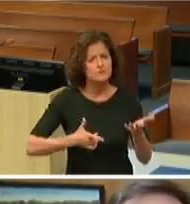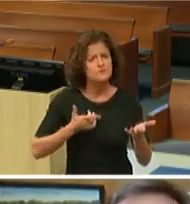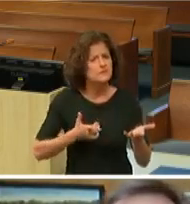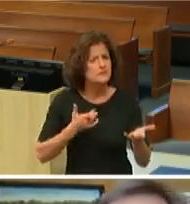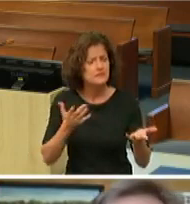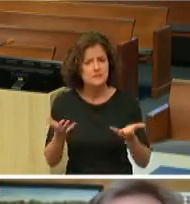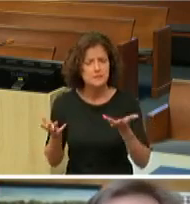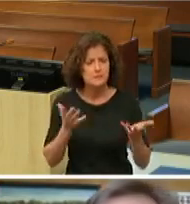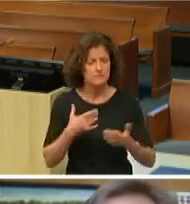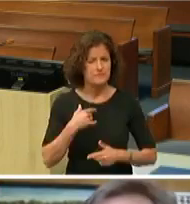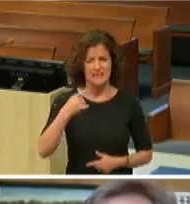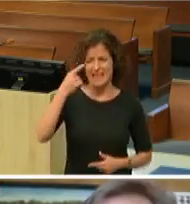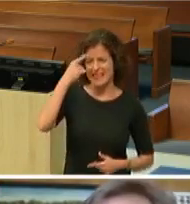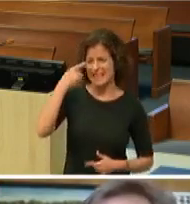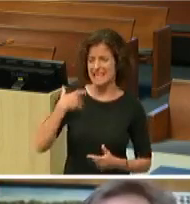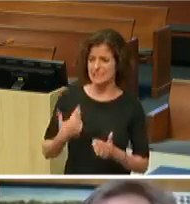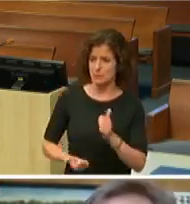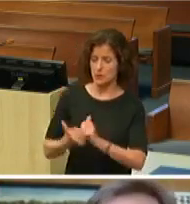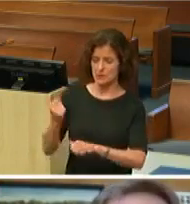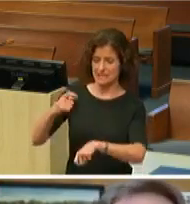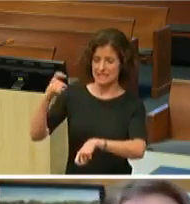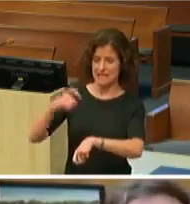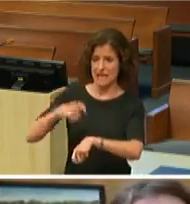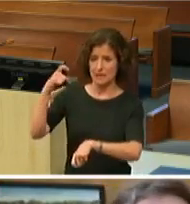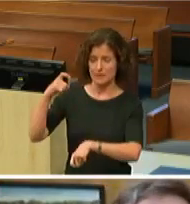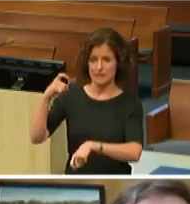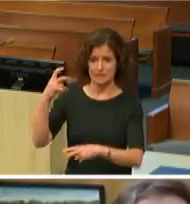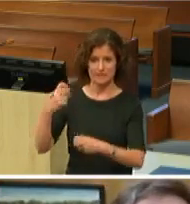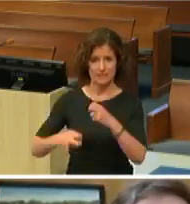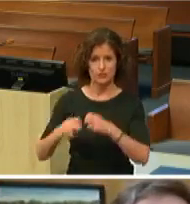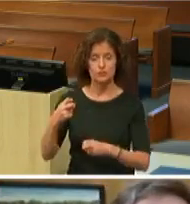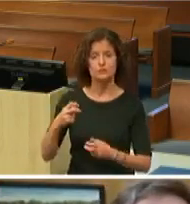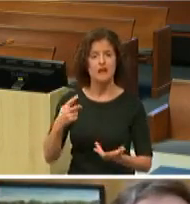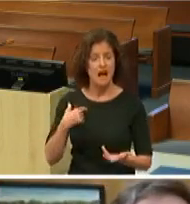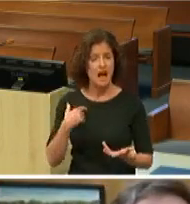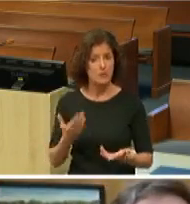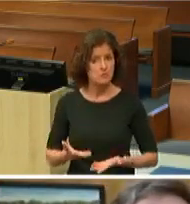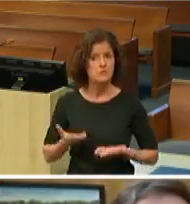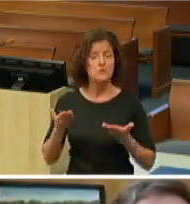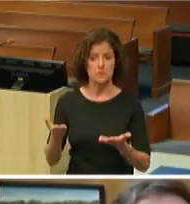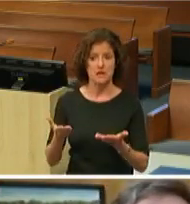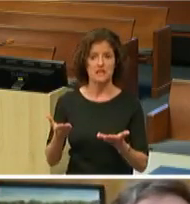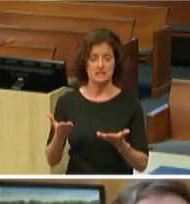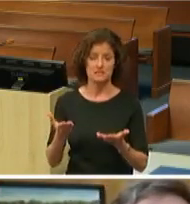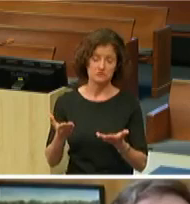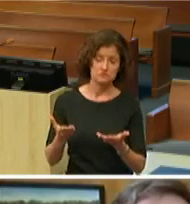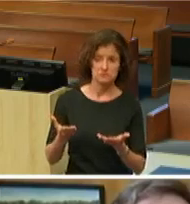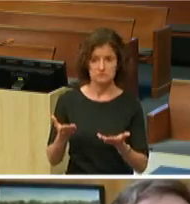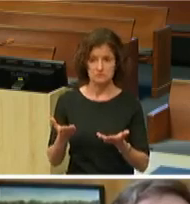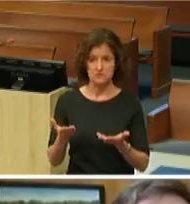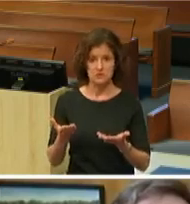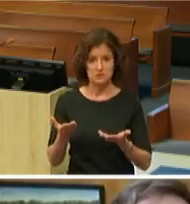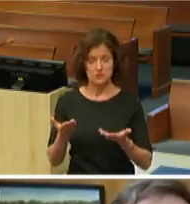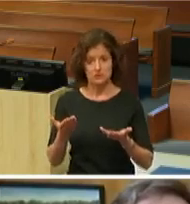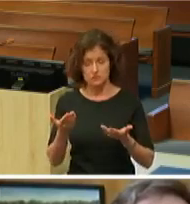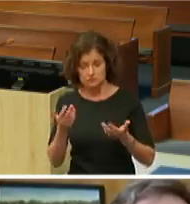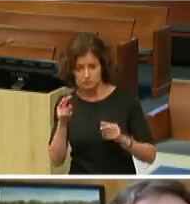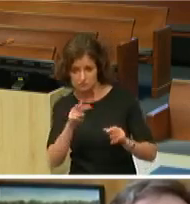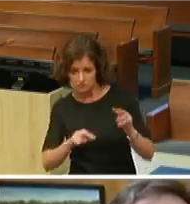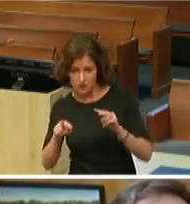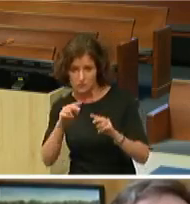I think it's mostly a timing issue. And so I'm willing to give it another week to see if we